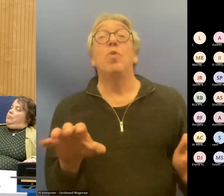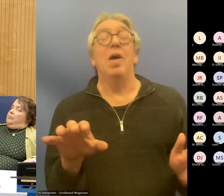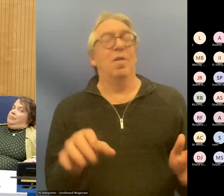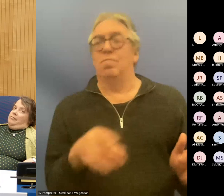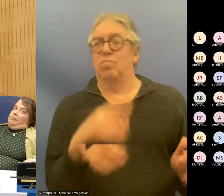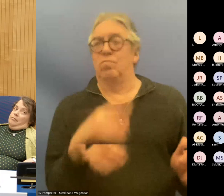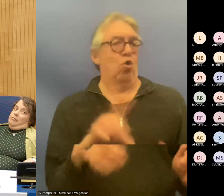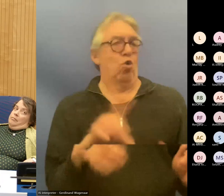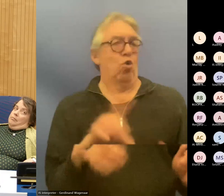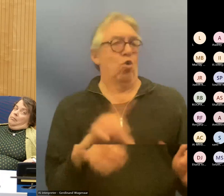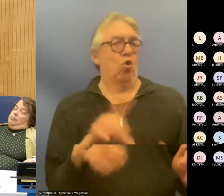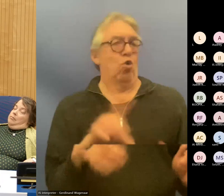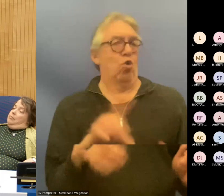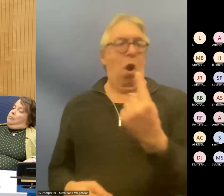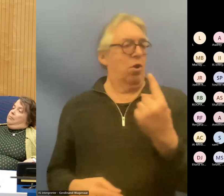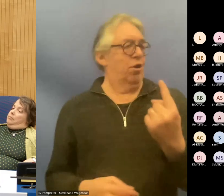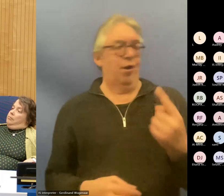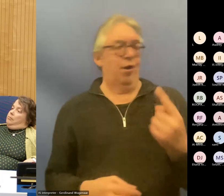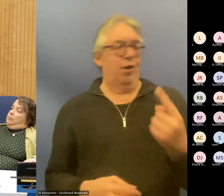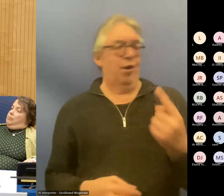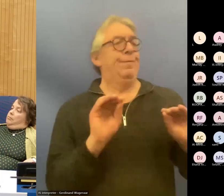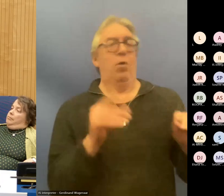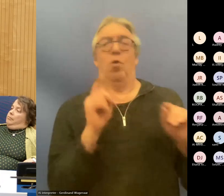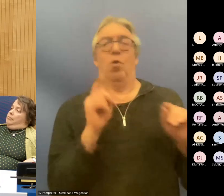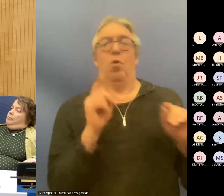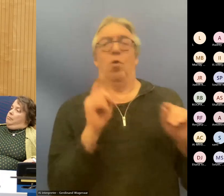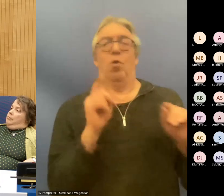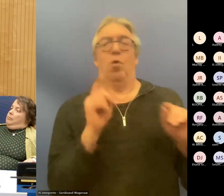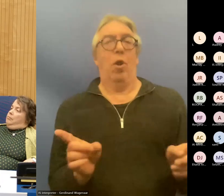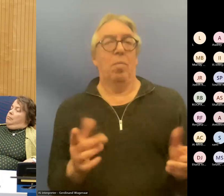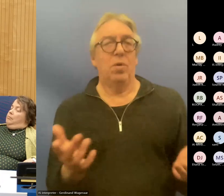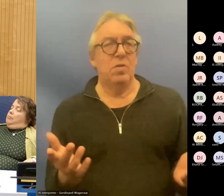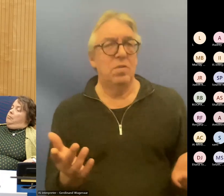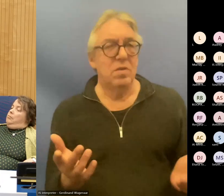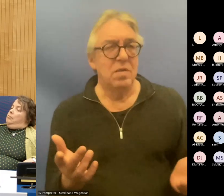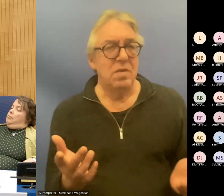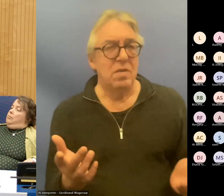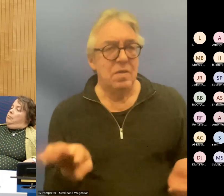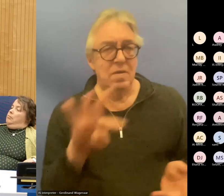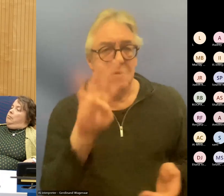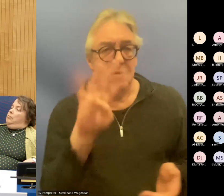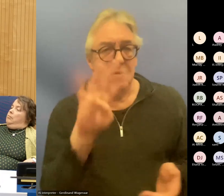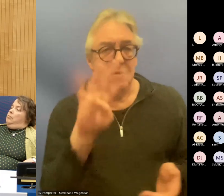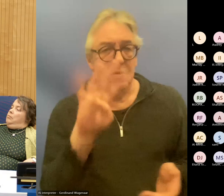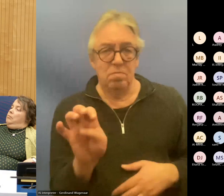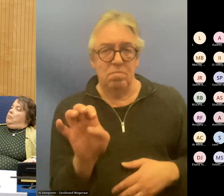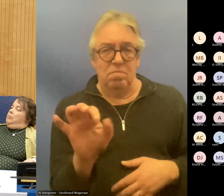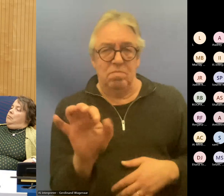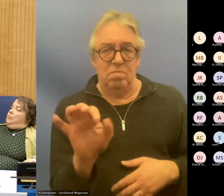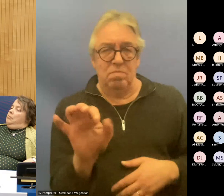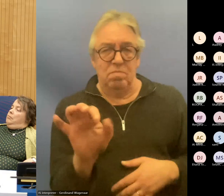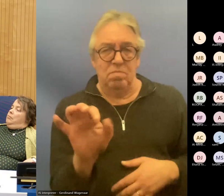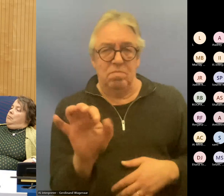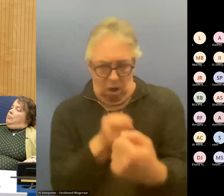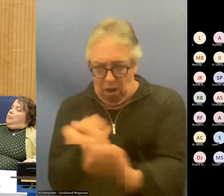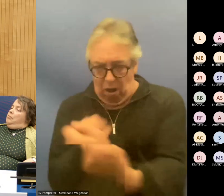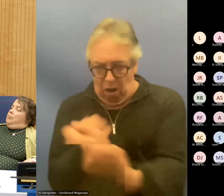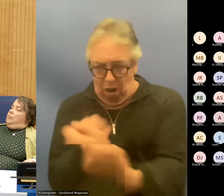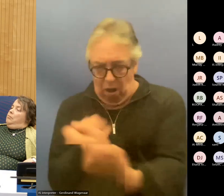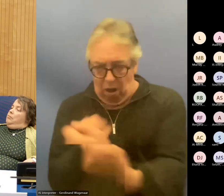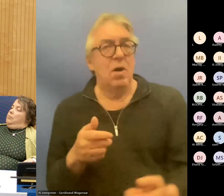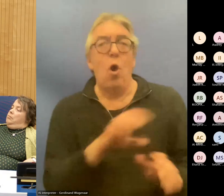has to write. Is that the case also? Whereas I see there is a need of looking at adapted